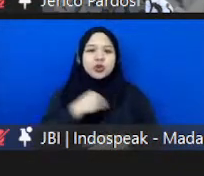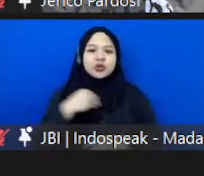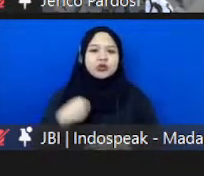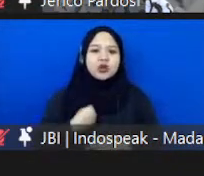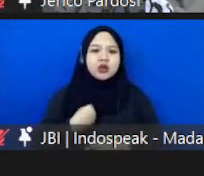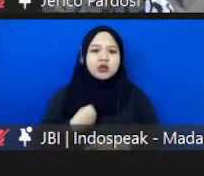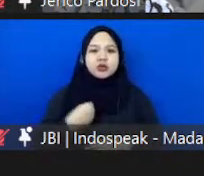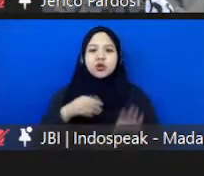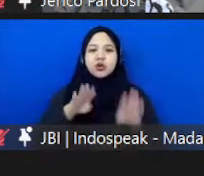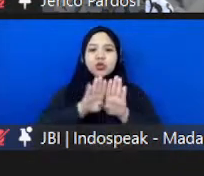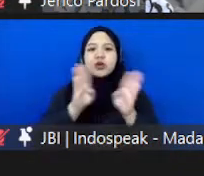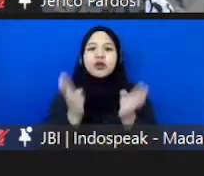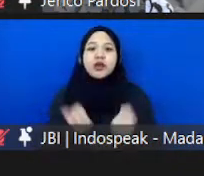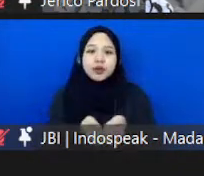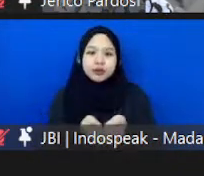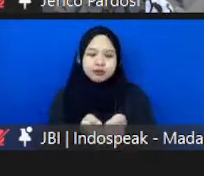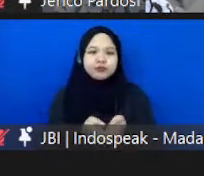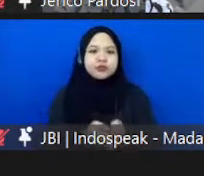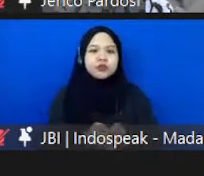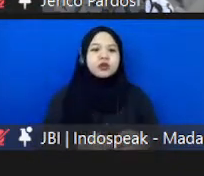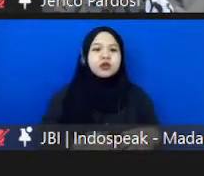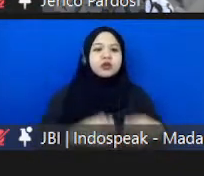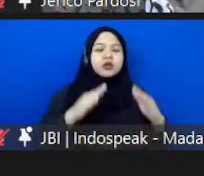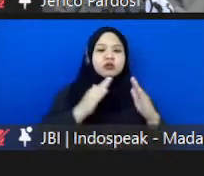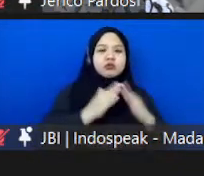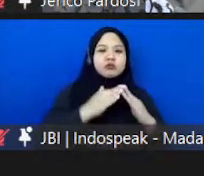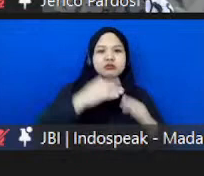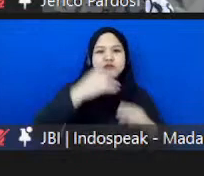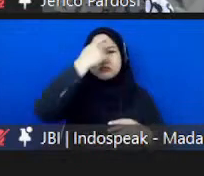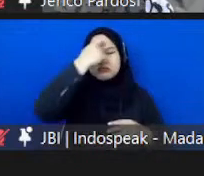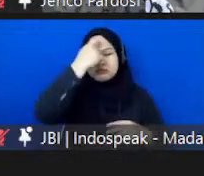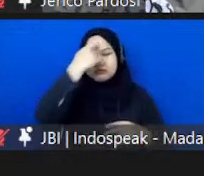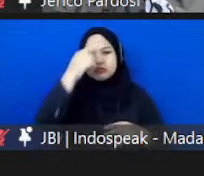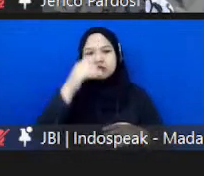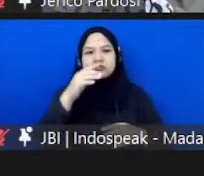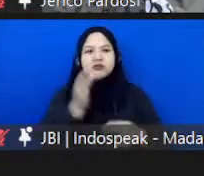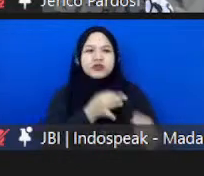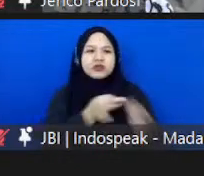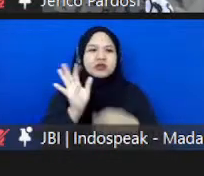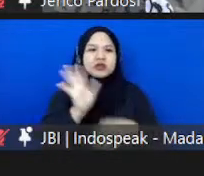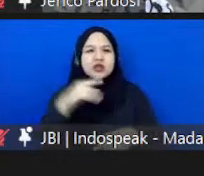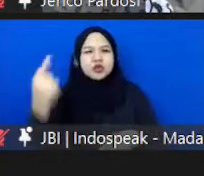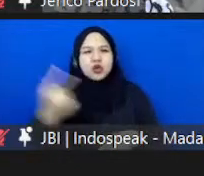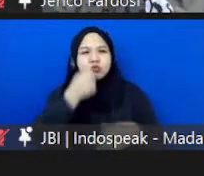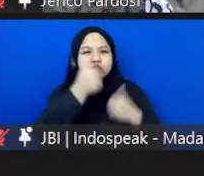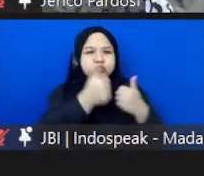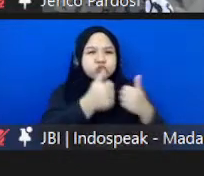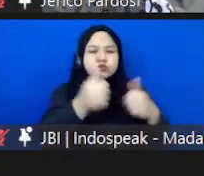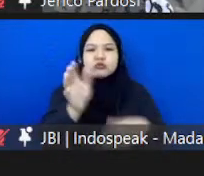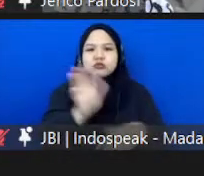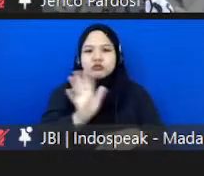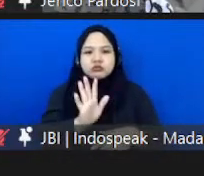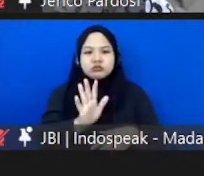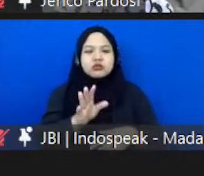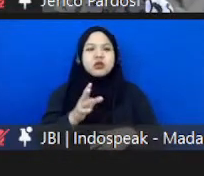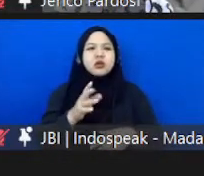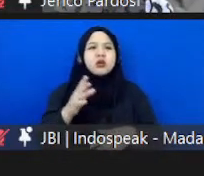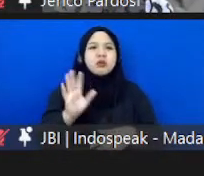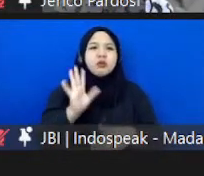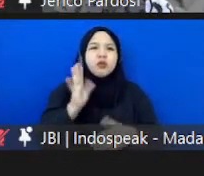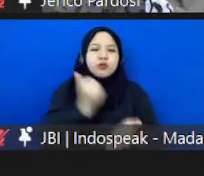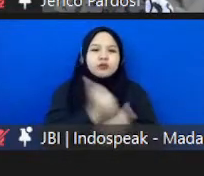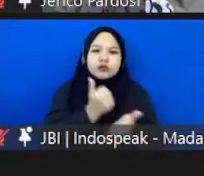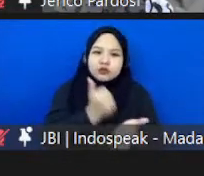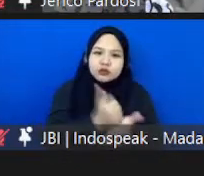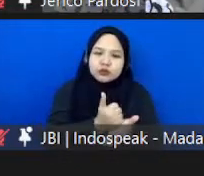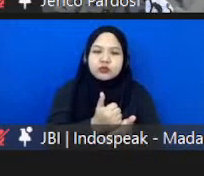the utilization of a hospital is not always a good thing, because it doesn't mean that it's kind of like guarantee when